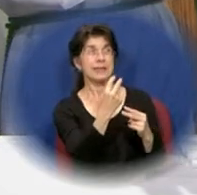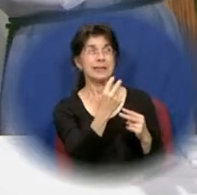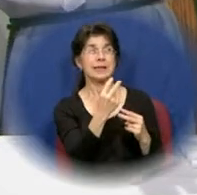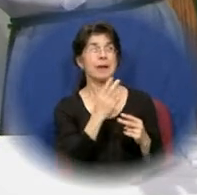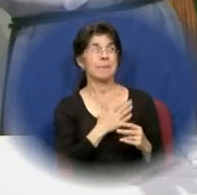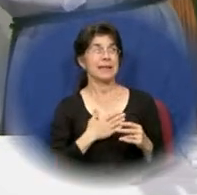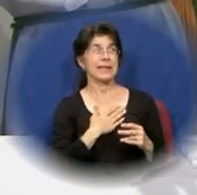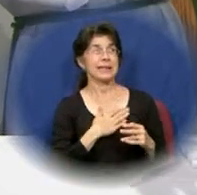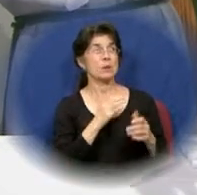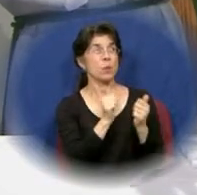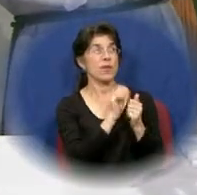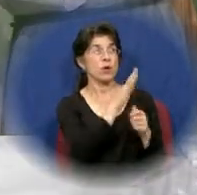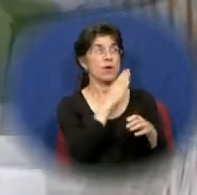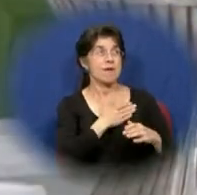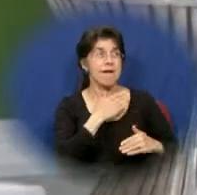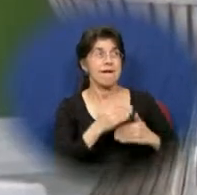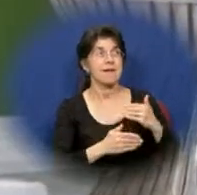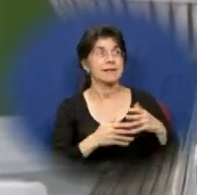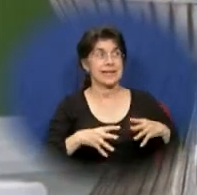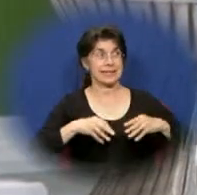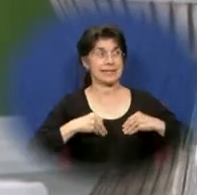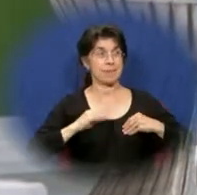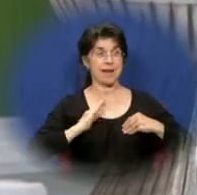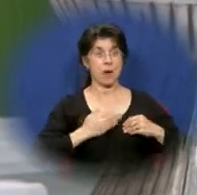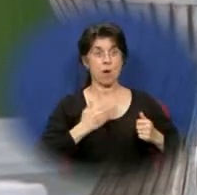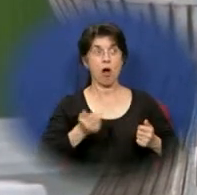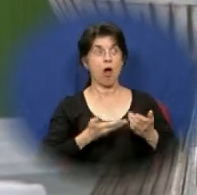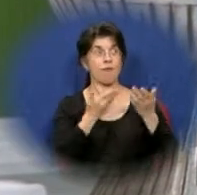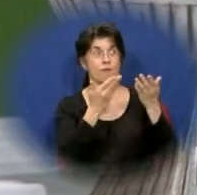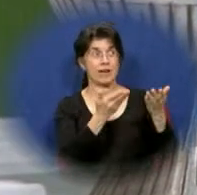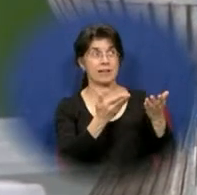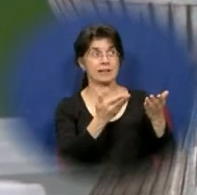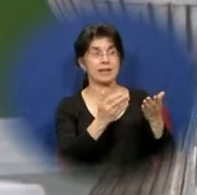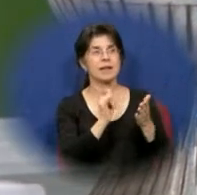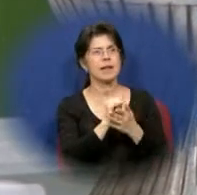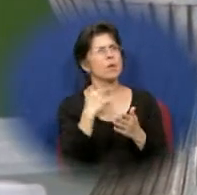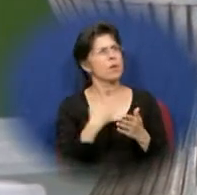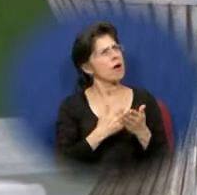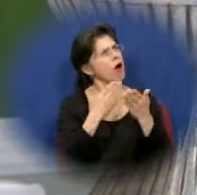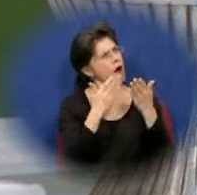kindness accept these, your servants' offerings, that what each has offered in the honor